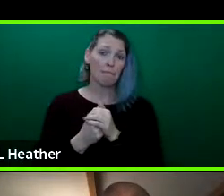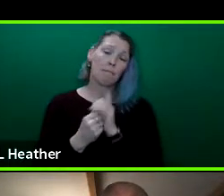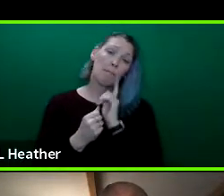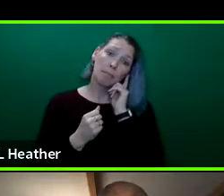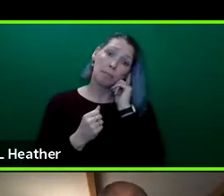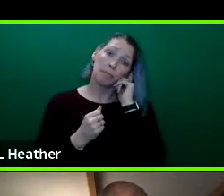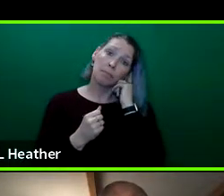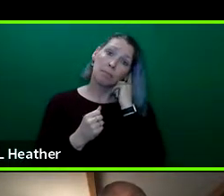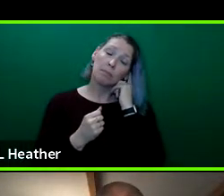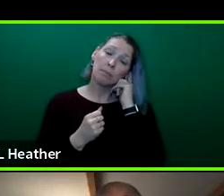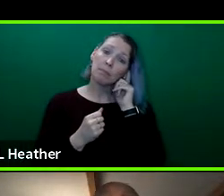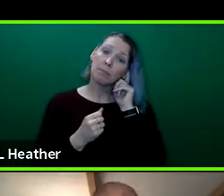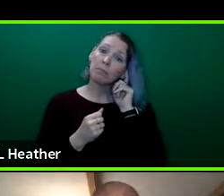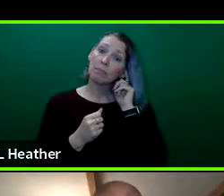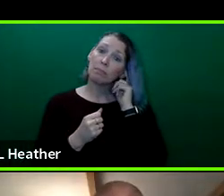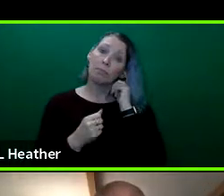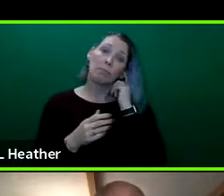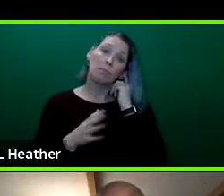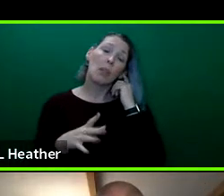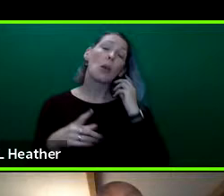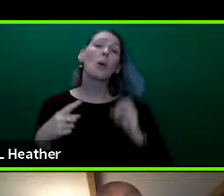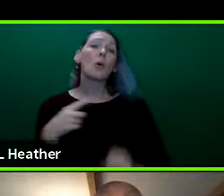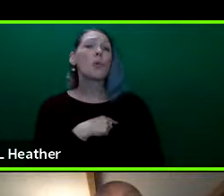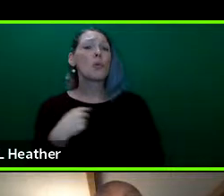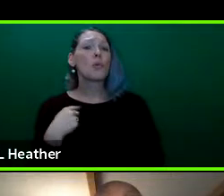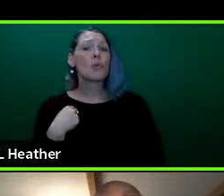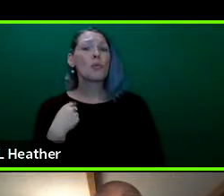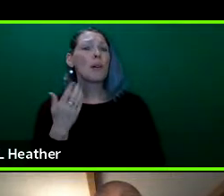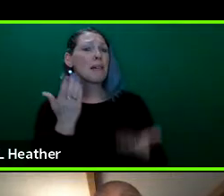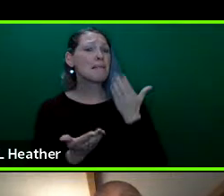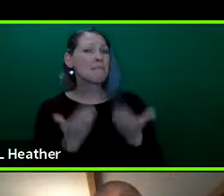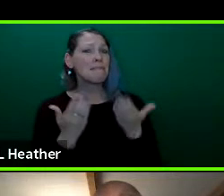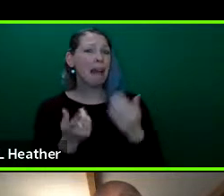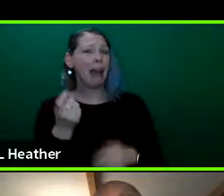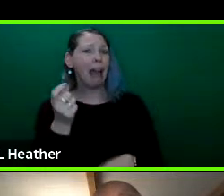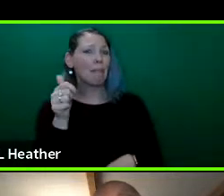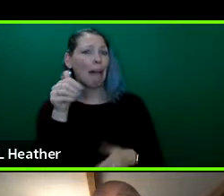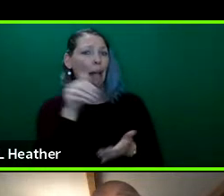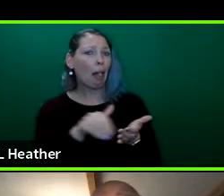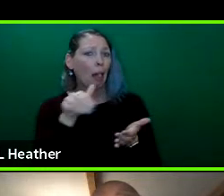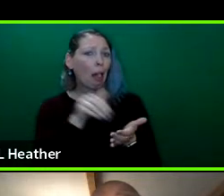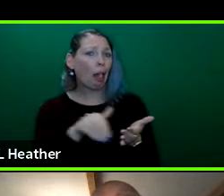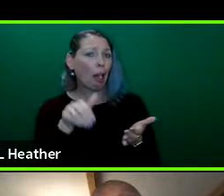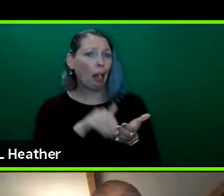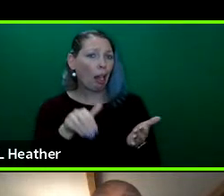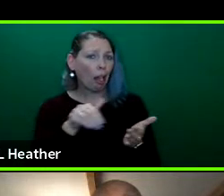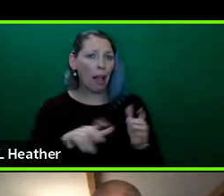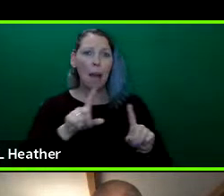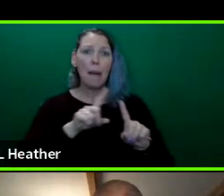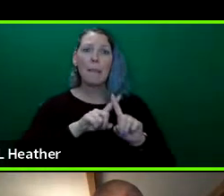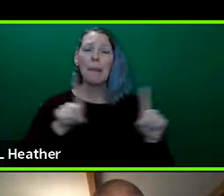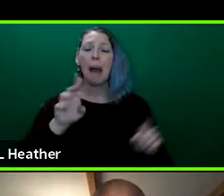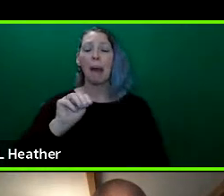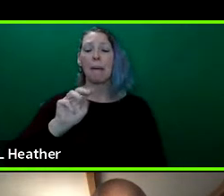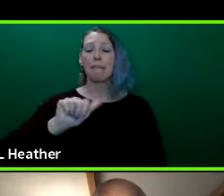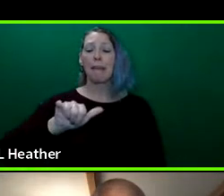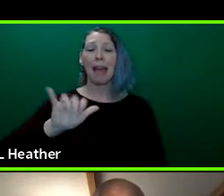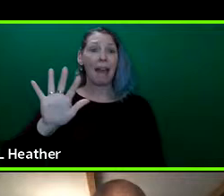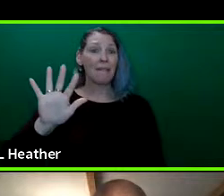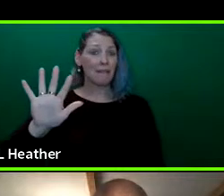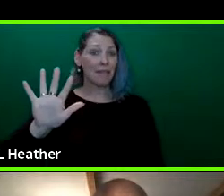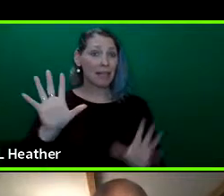Well, Millicent, we may be a little redundant But the May 5th